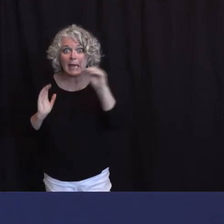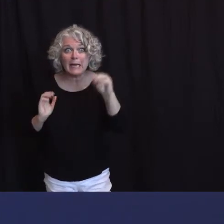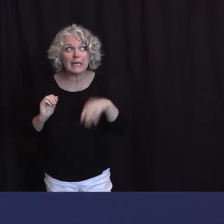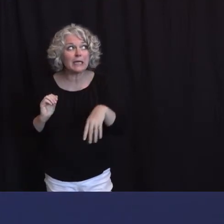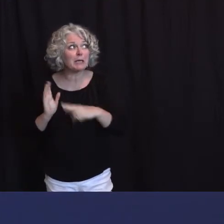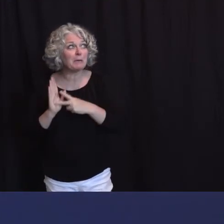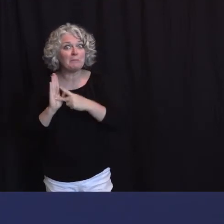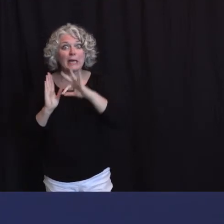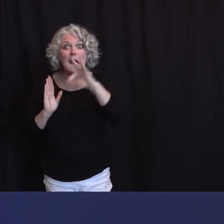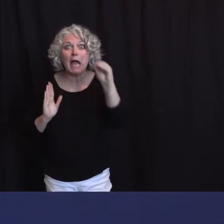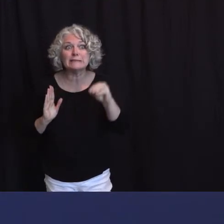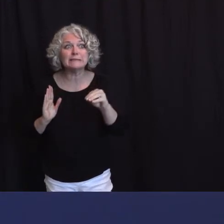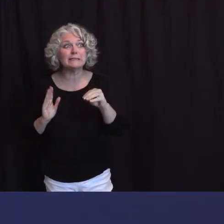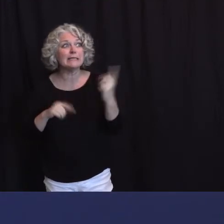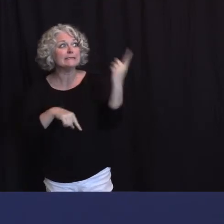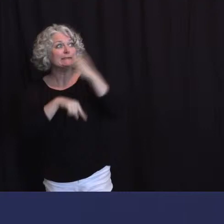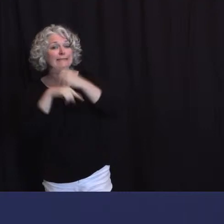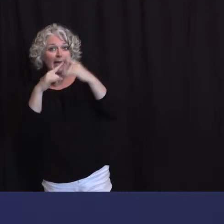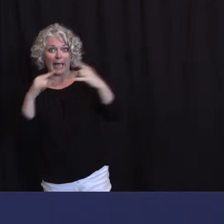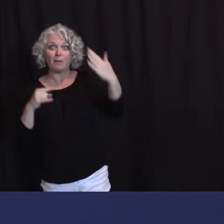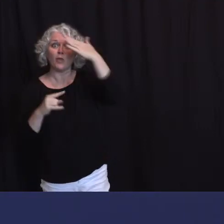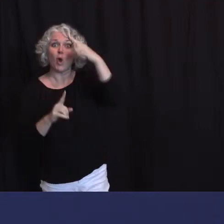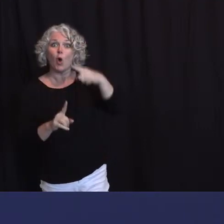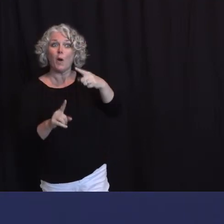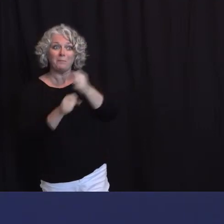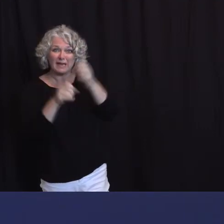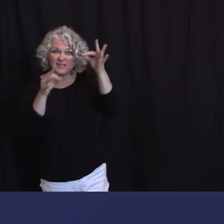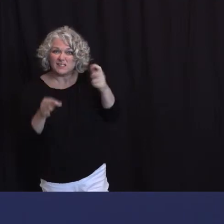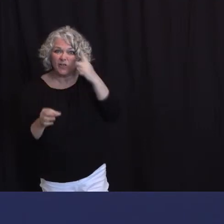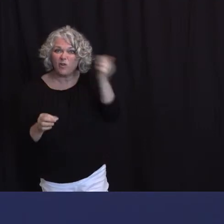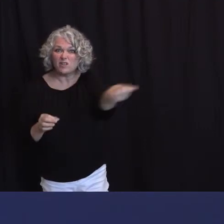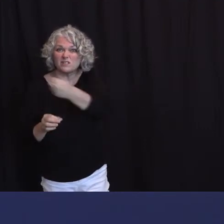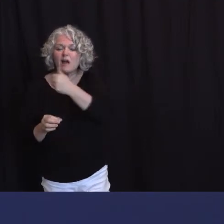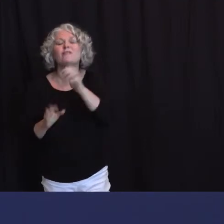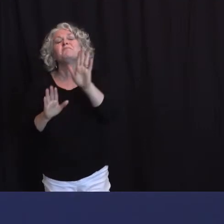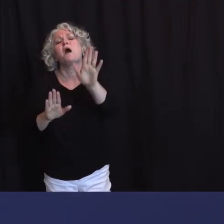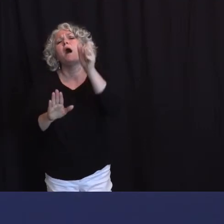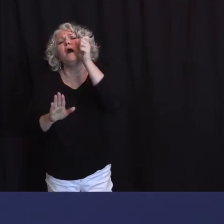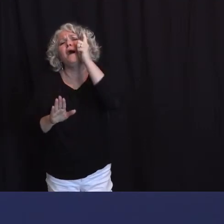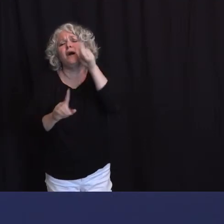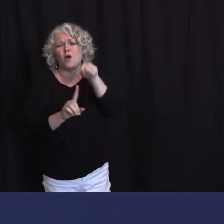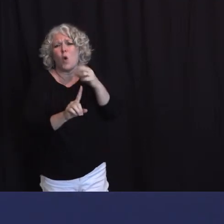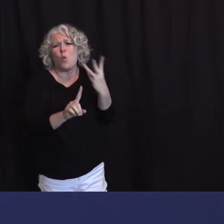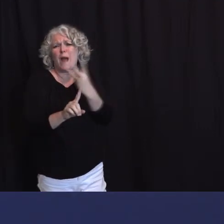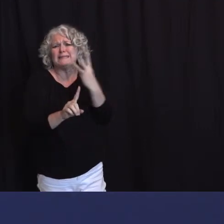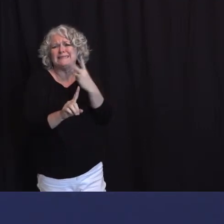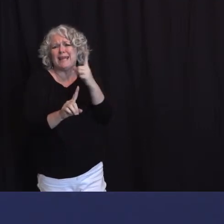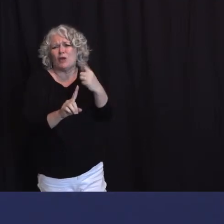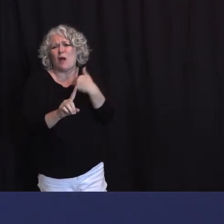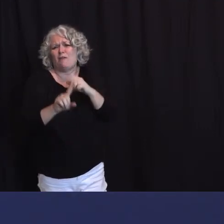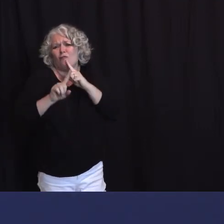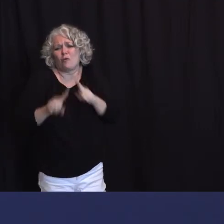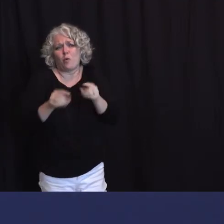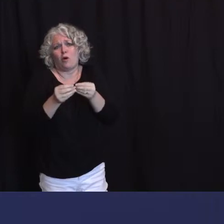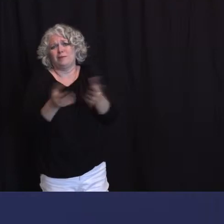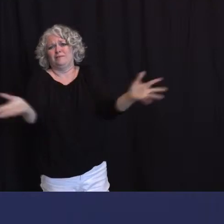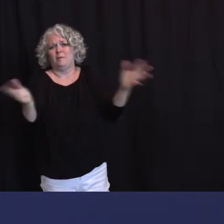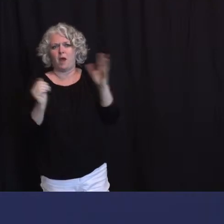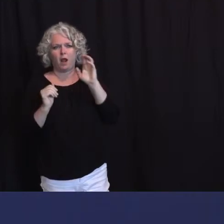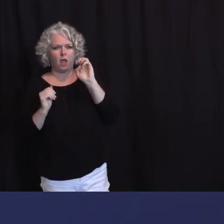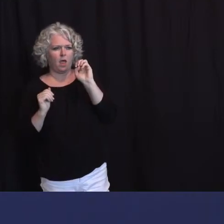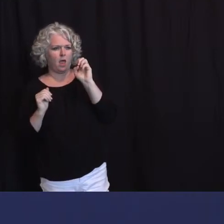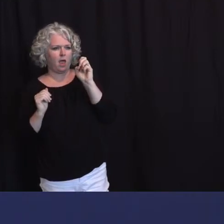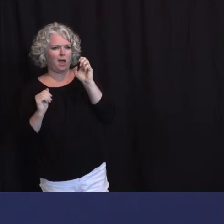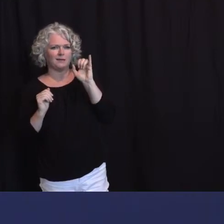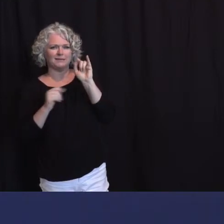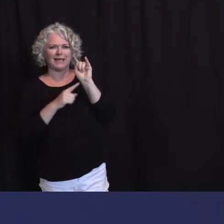camp have a different understanding of it? And I imagine this will be addressed in the updated guidance for summer camps, Commissioner, but will you follow the